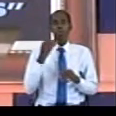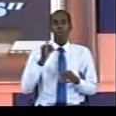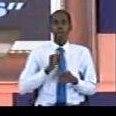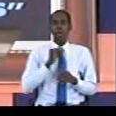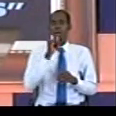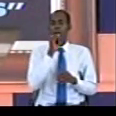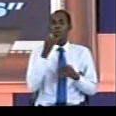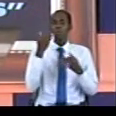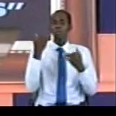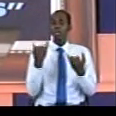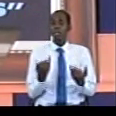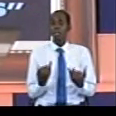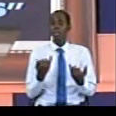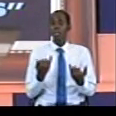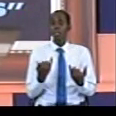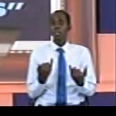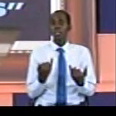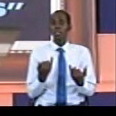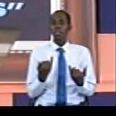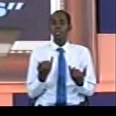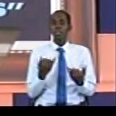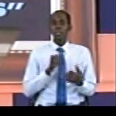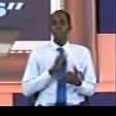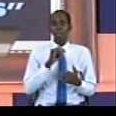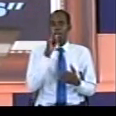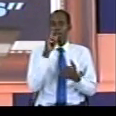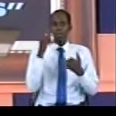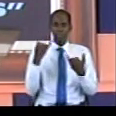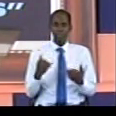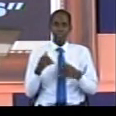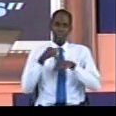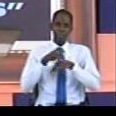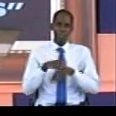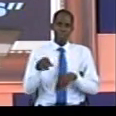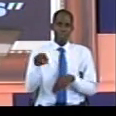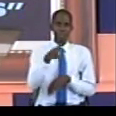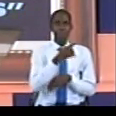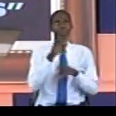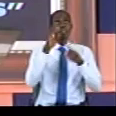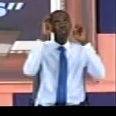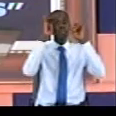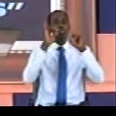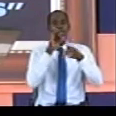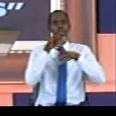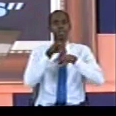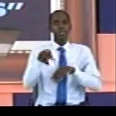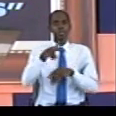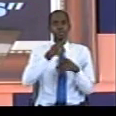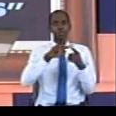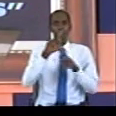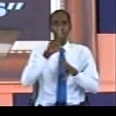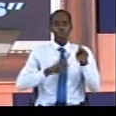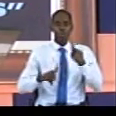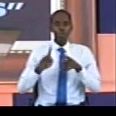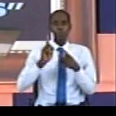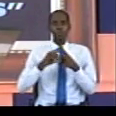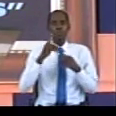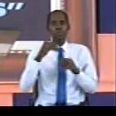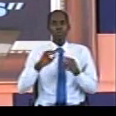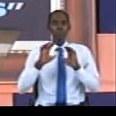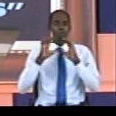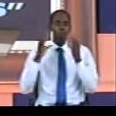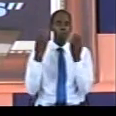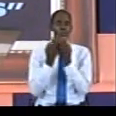I now tell me out aloud, and I'll send thee, is sending you to the people, send you to community, and send you to the